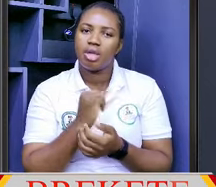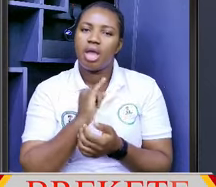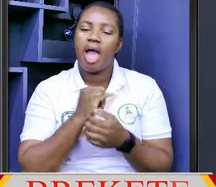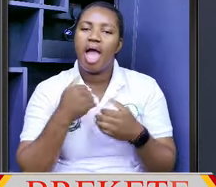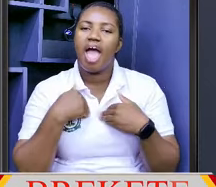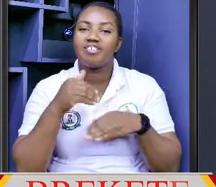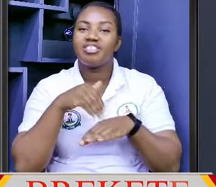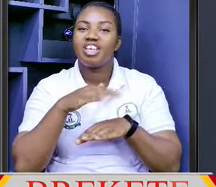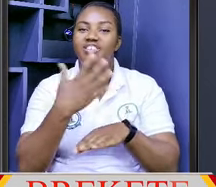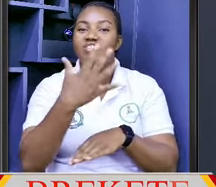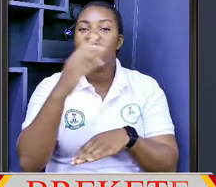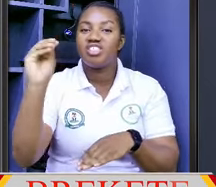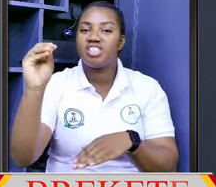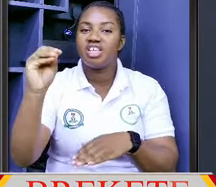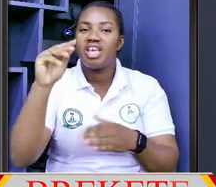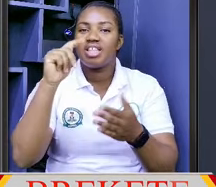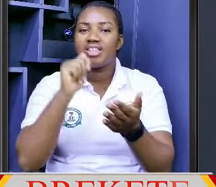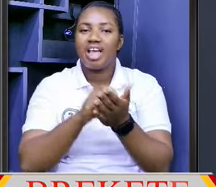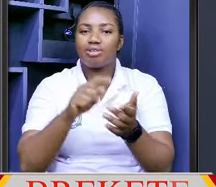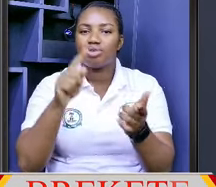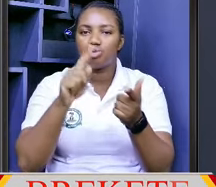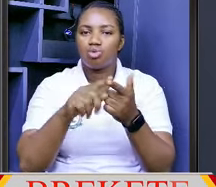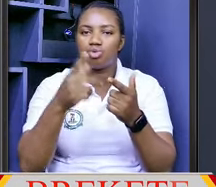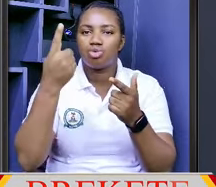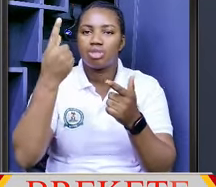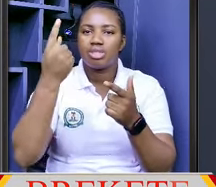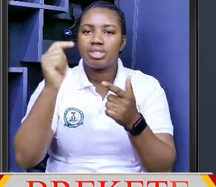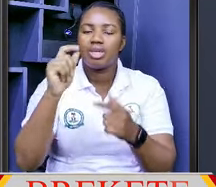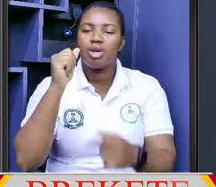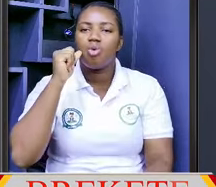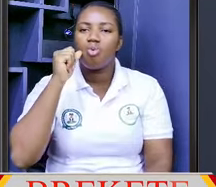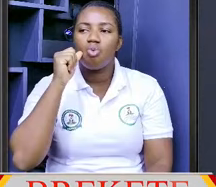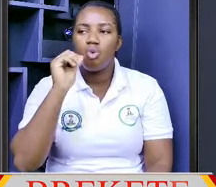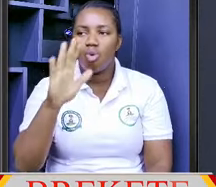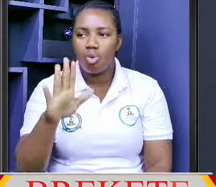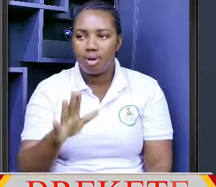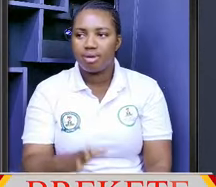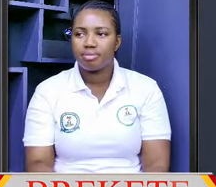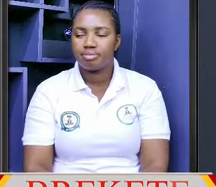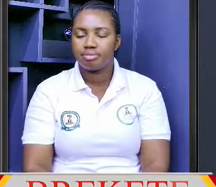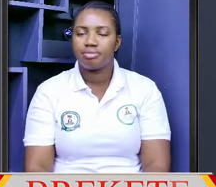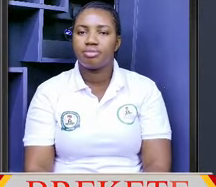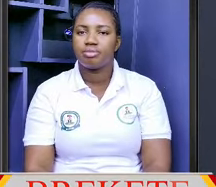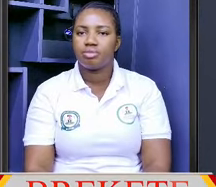I'll send 50,000 in Lagos. 50,000 naira. So we have 300,000 plus already. Thank you, sir.